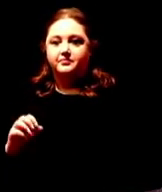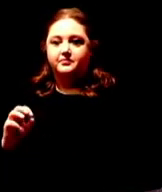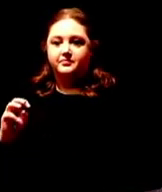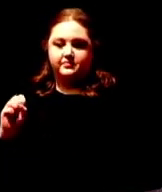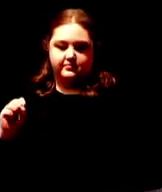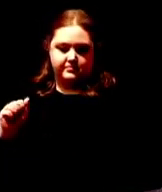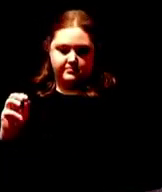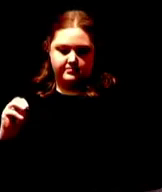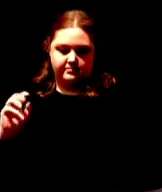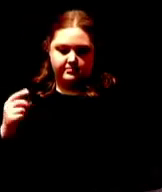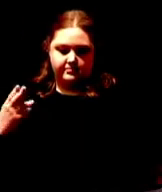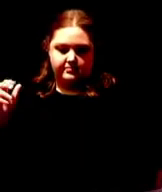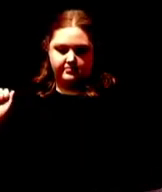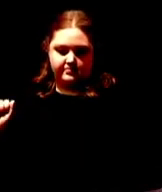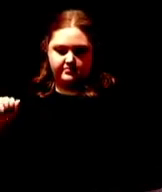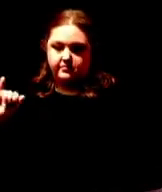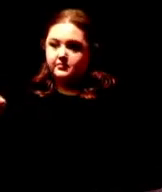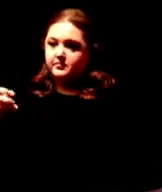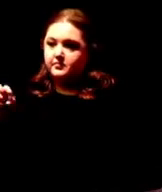Samantha Jerome.